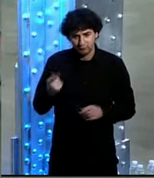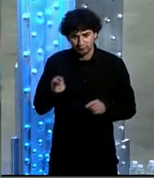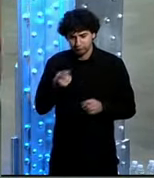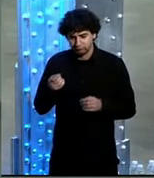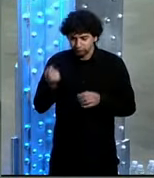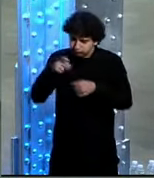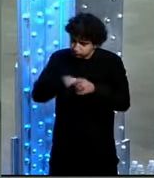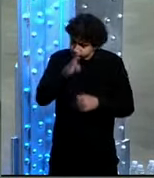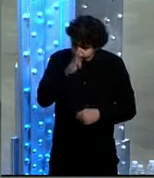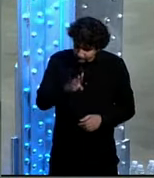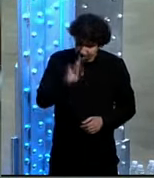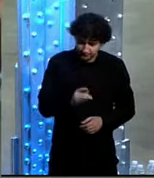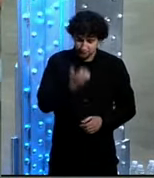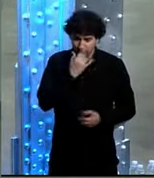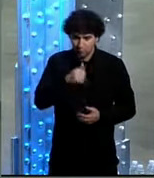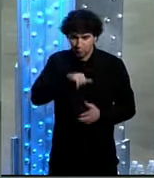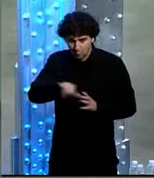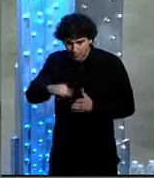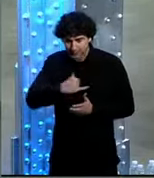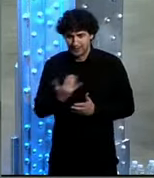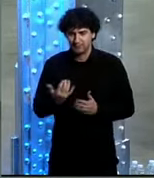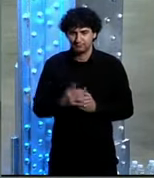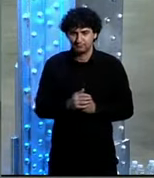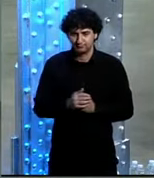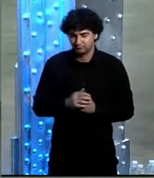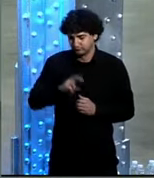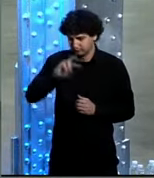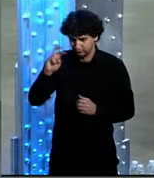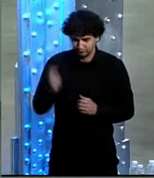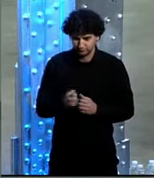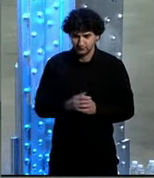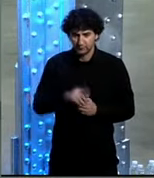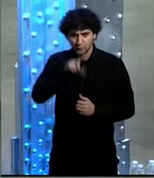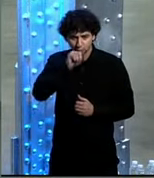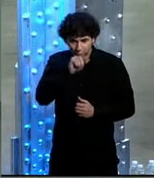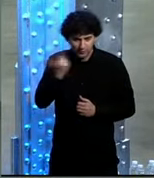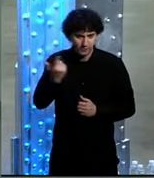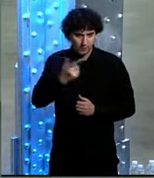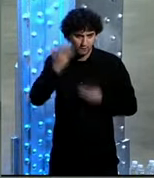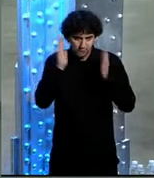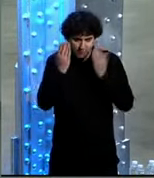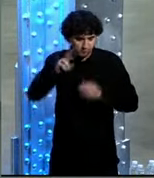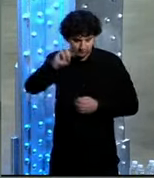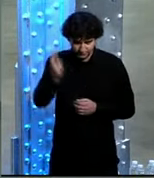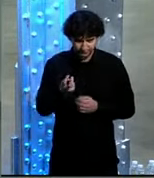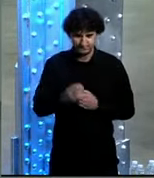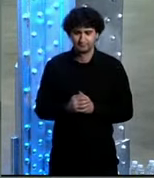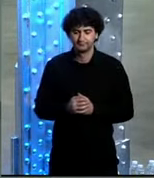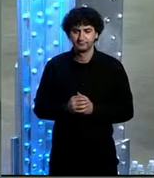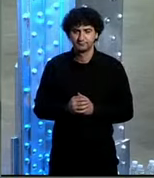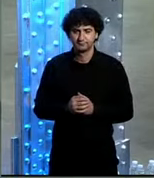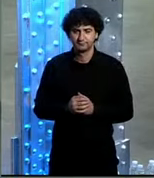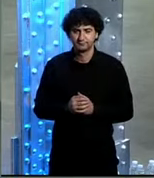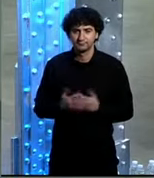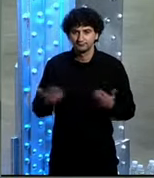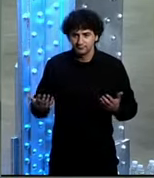but sometimes we do need that. And other times we want to WhatsApp our friends, and we want to text them, we want to use different